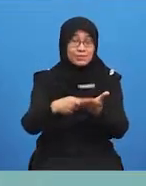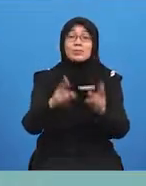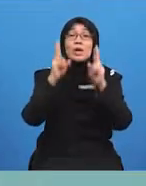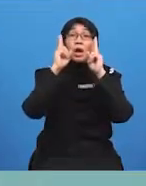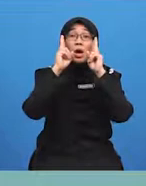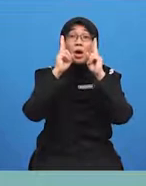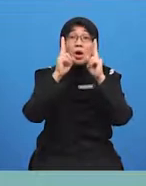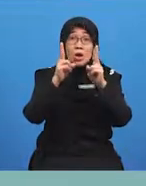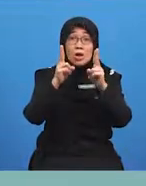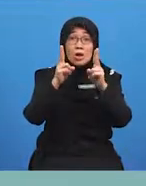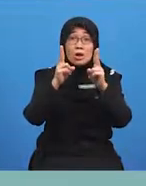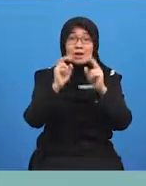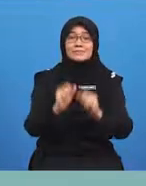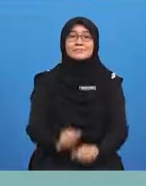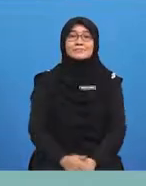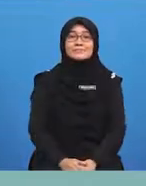Hall.